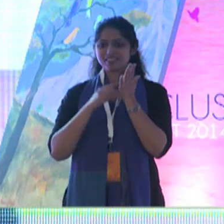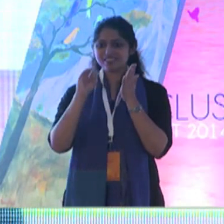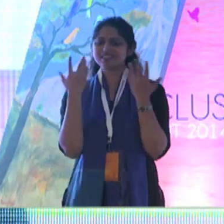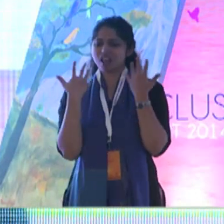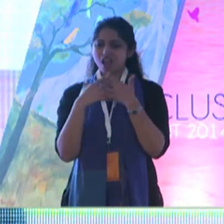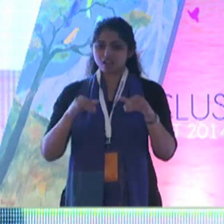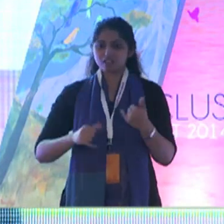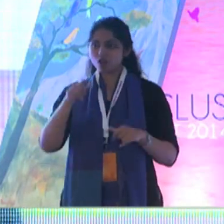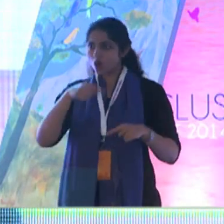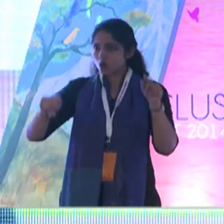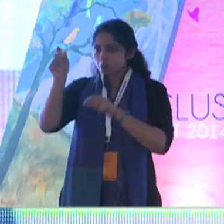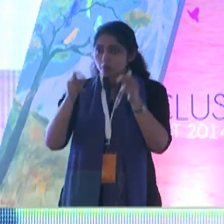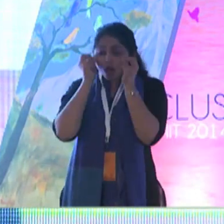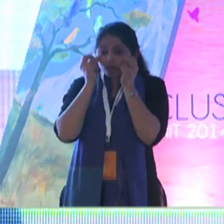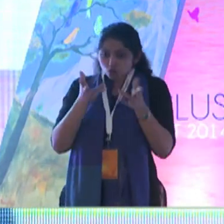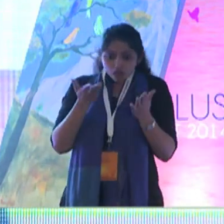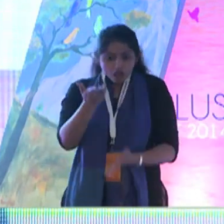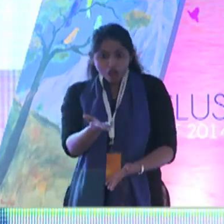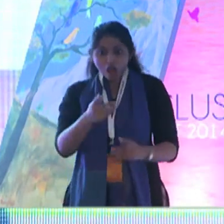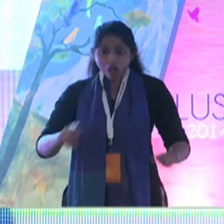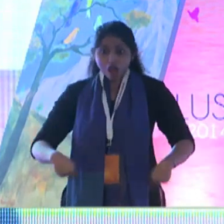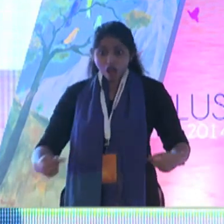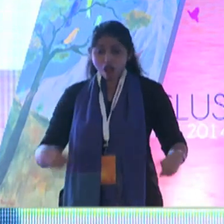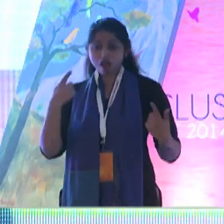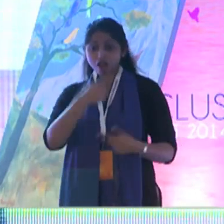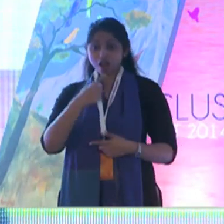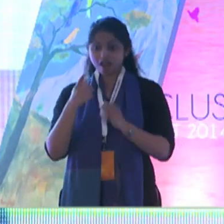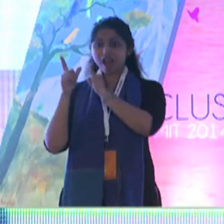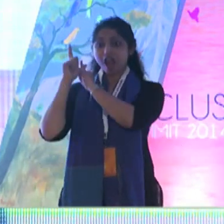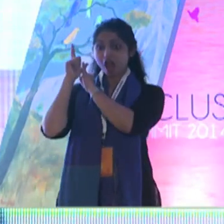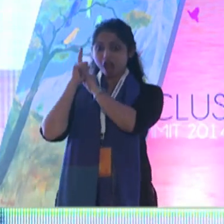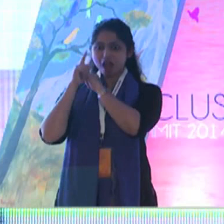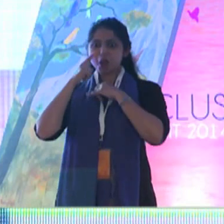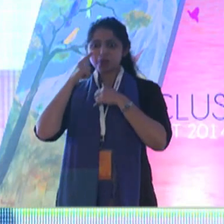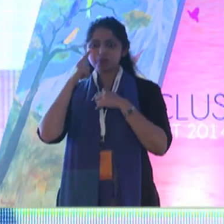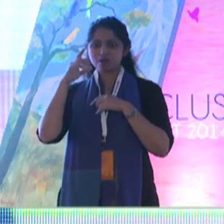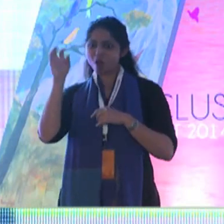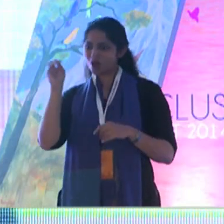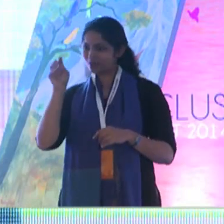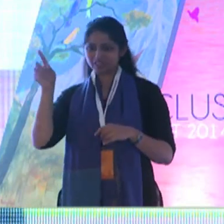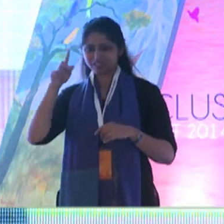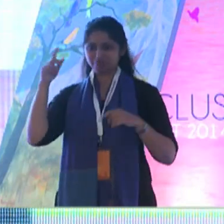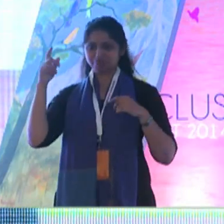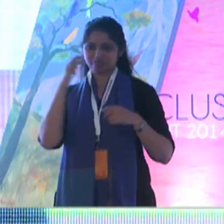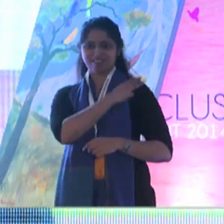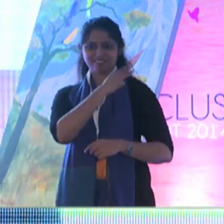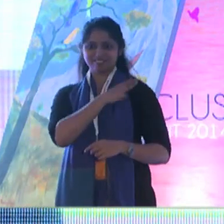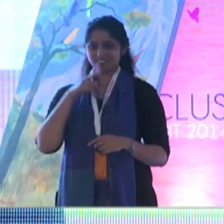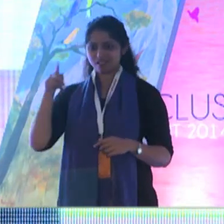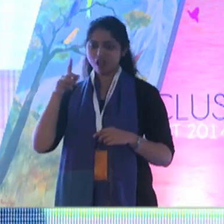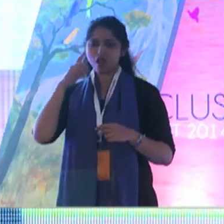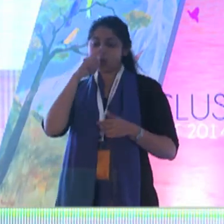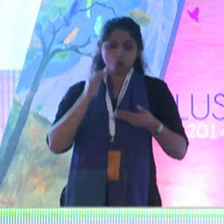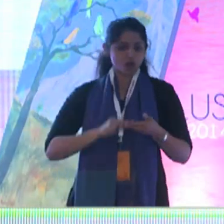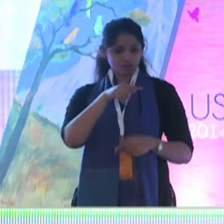for the people who would think that for an army officer's wife who's done nothing before this, that all of this is absolutely impossible. And she told